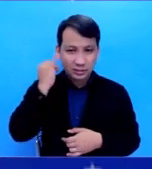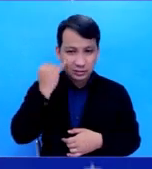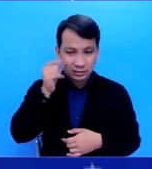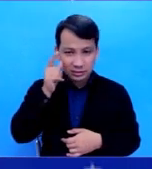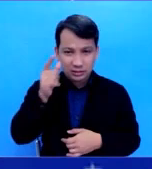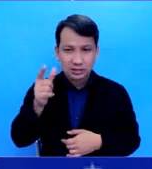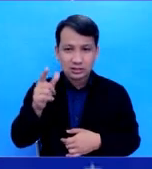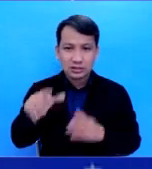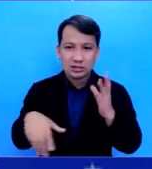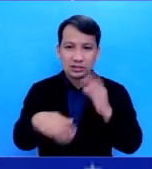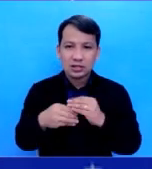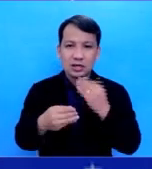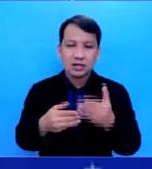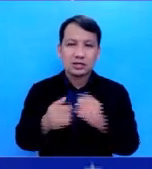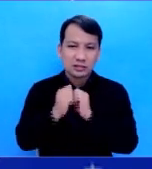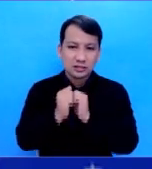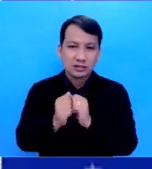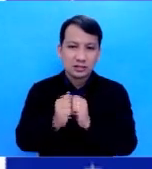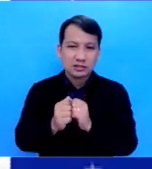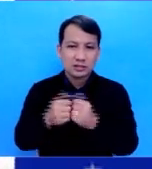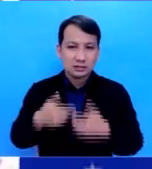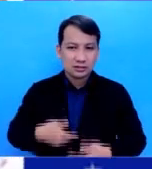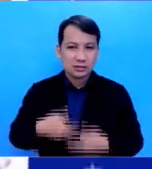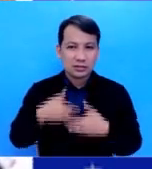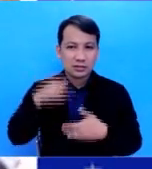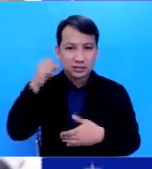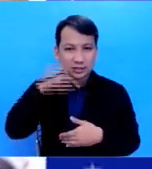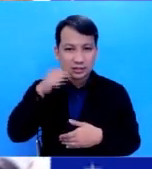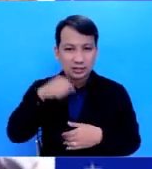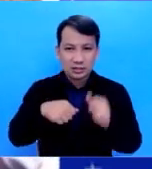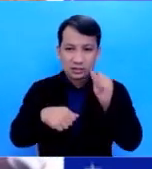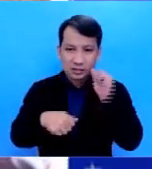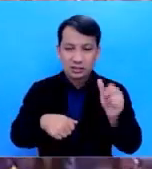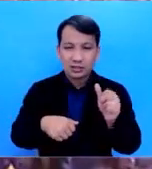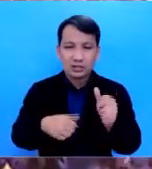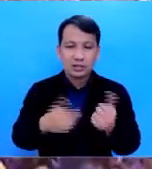Naroon din siyempre ang mga proud niyang Ate Aika at Doc